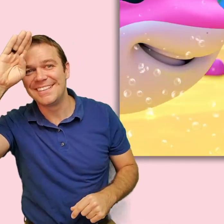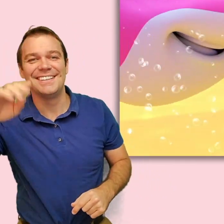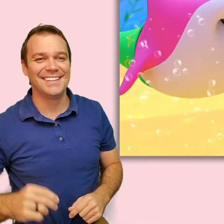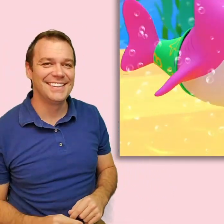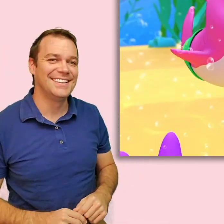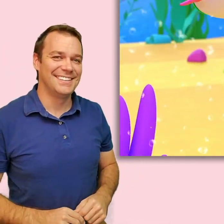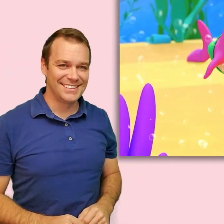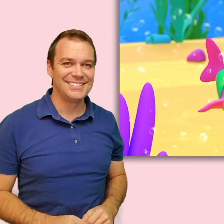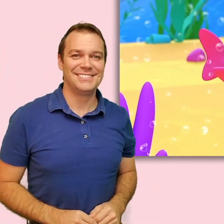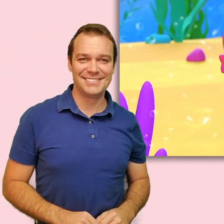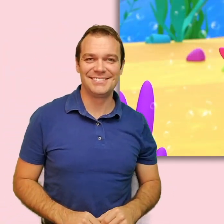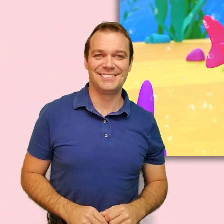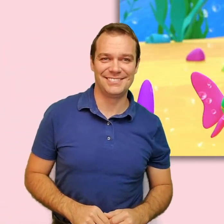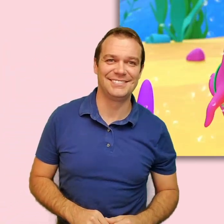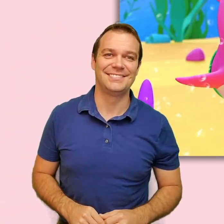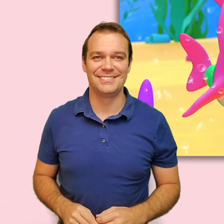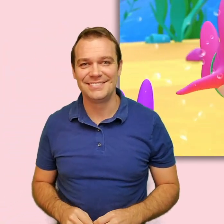shark.